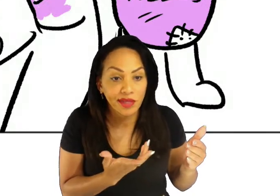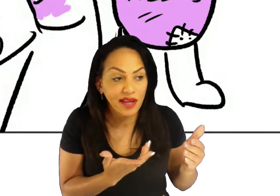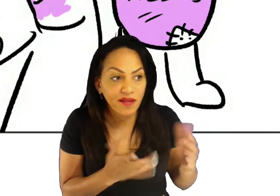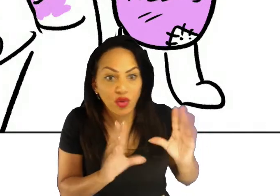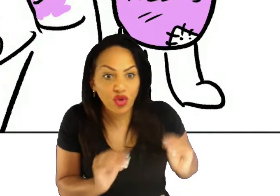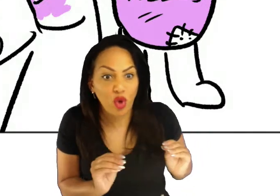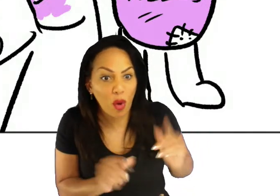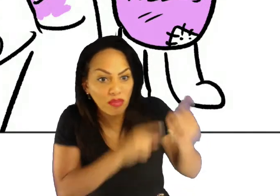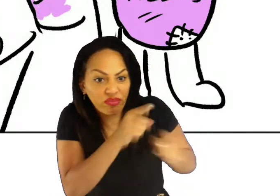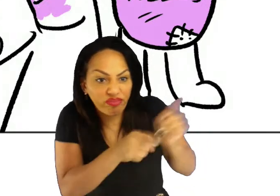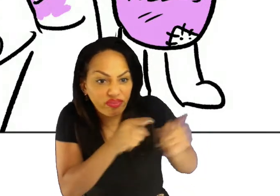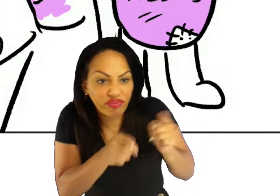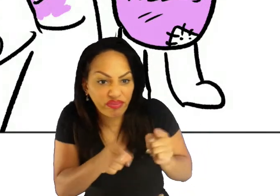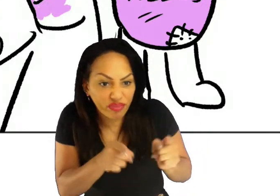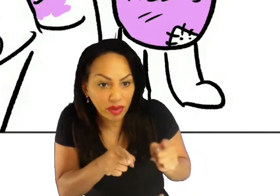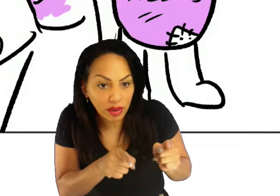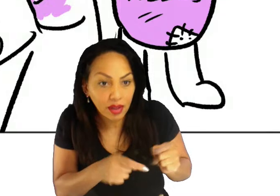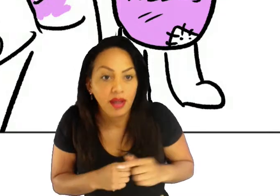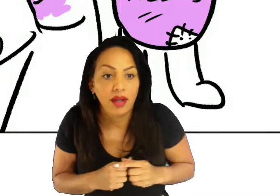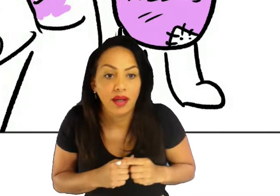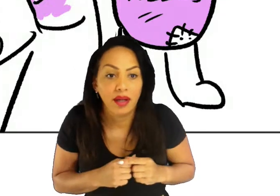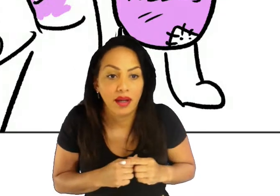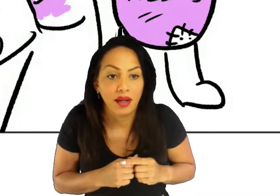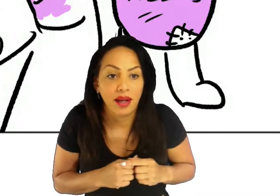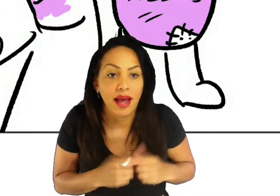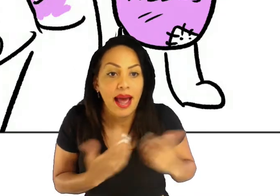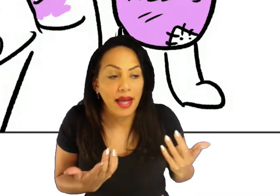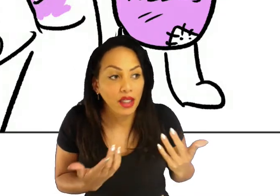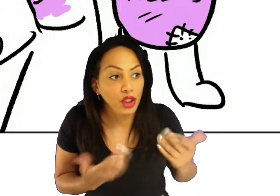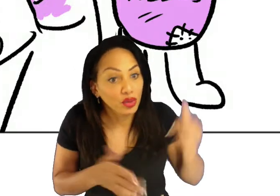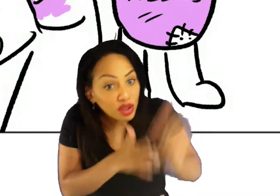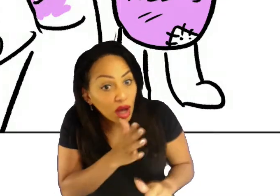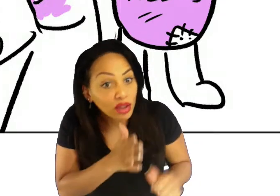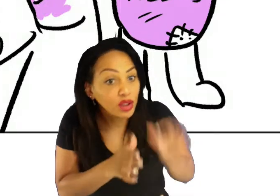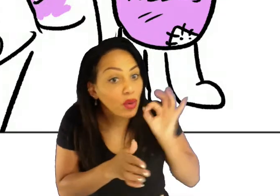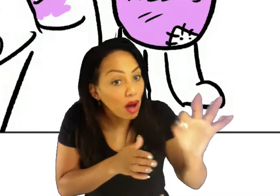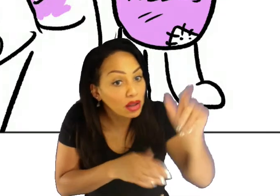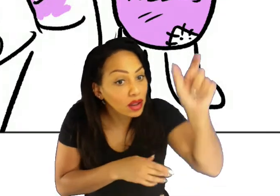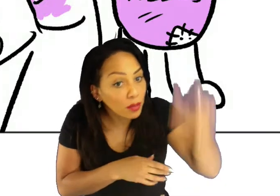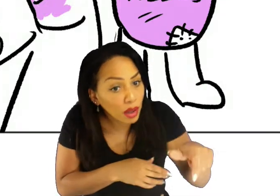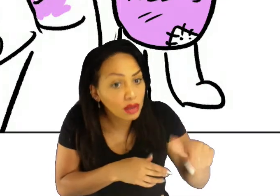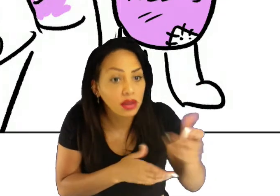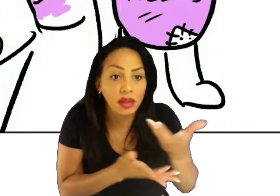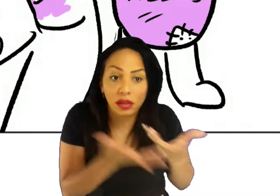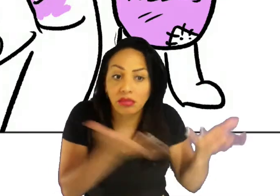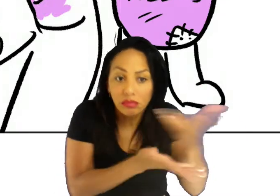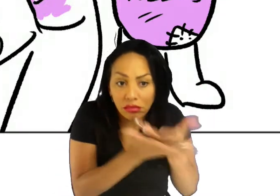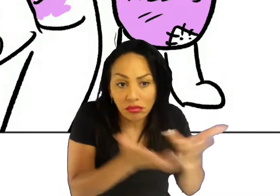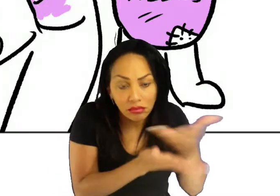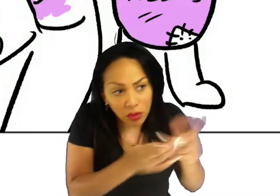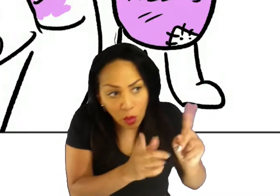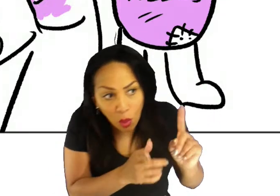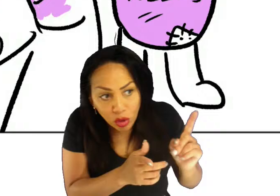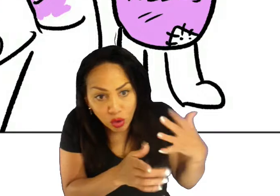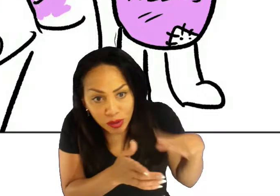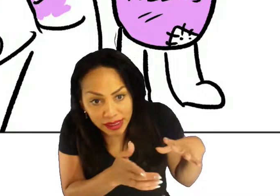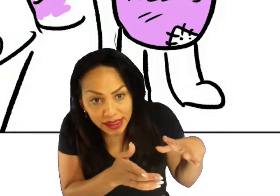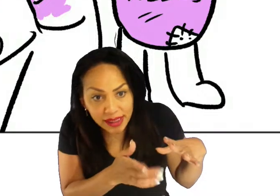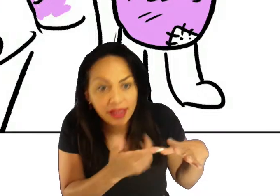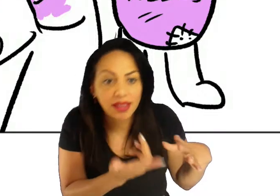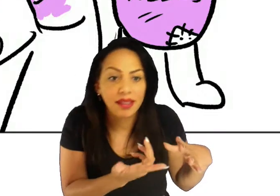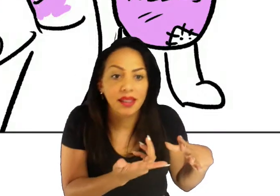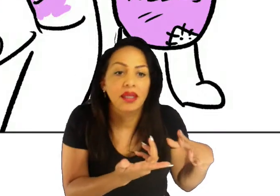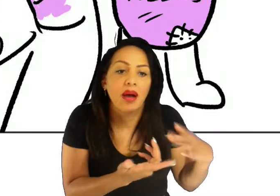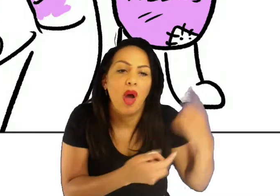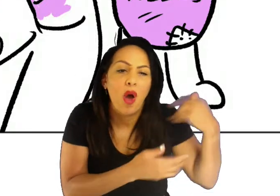fade. I could talk for a long time about the many reasons why that's the case. It would be